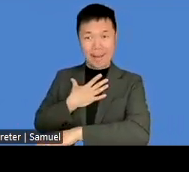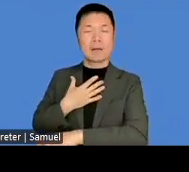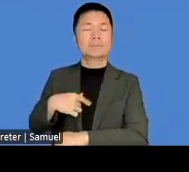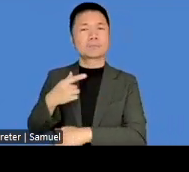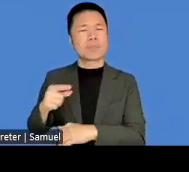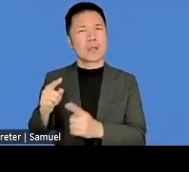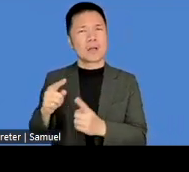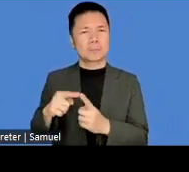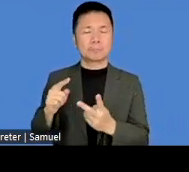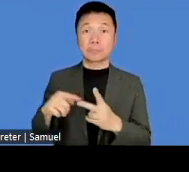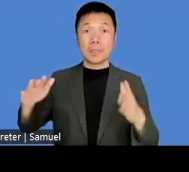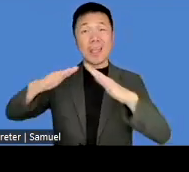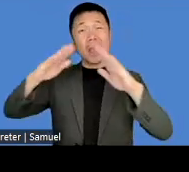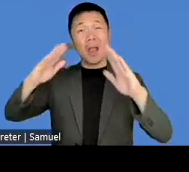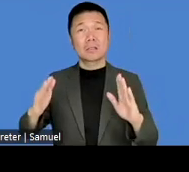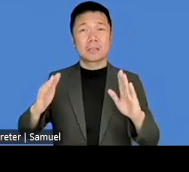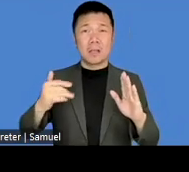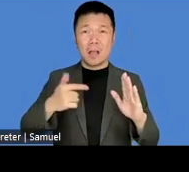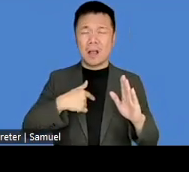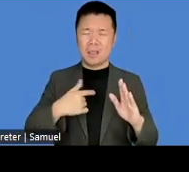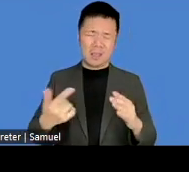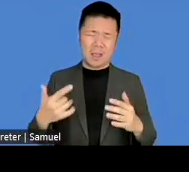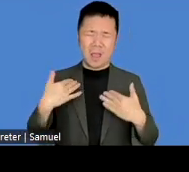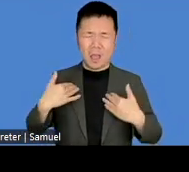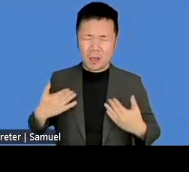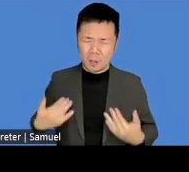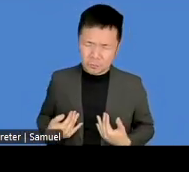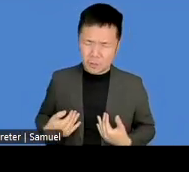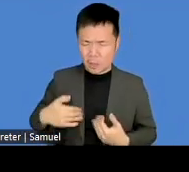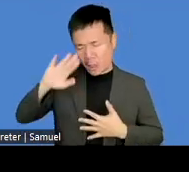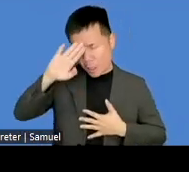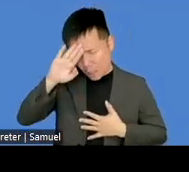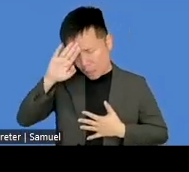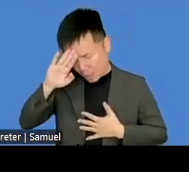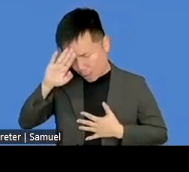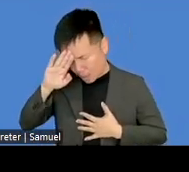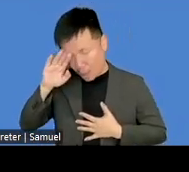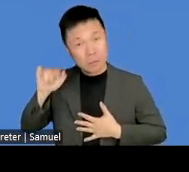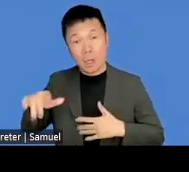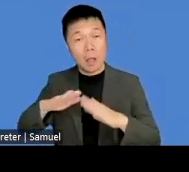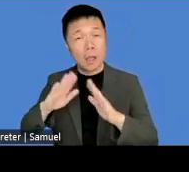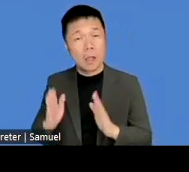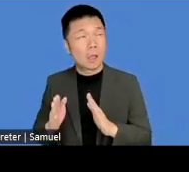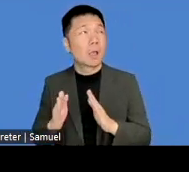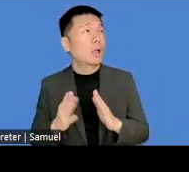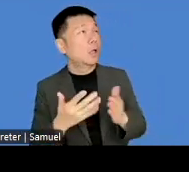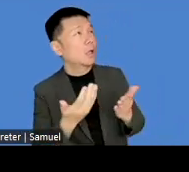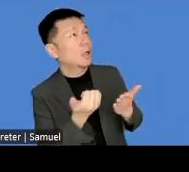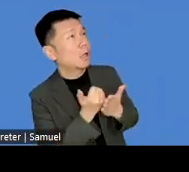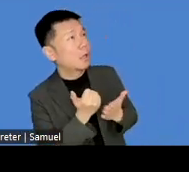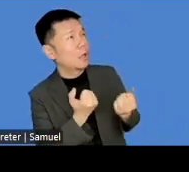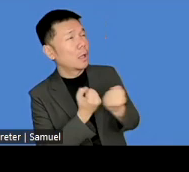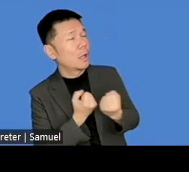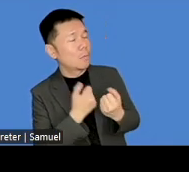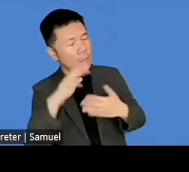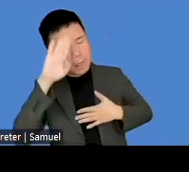have deteriorating health conditions due to the poor health facilities that were at the shelters. Like I said in